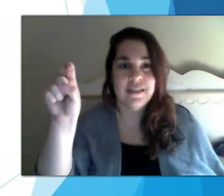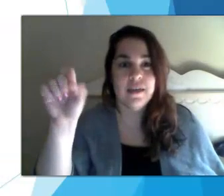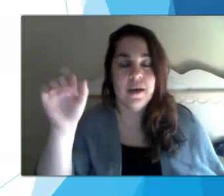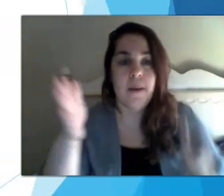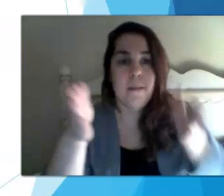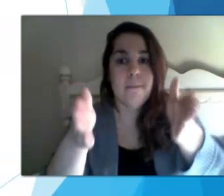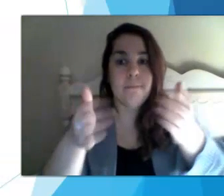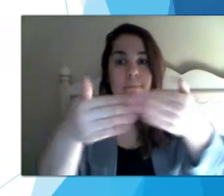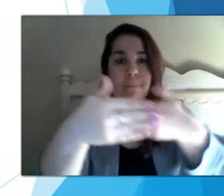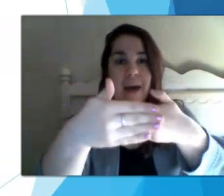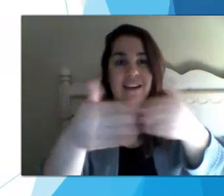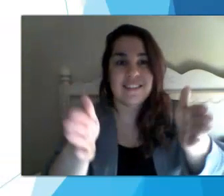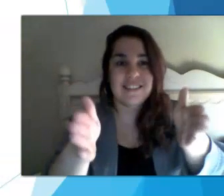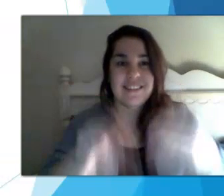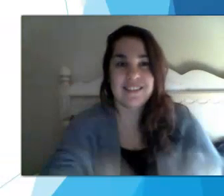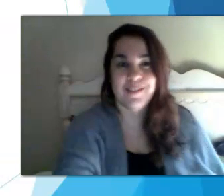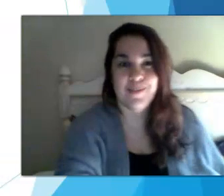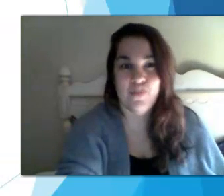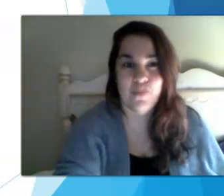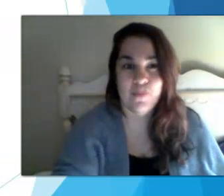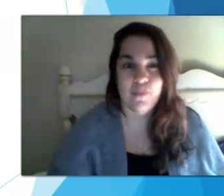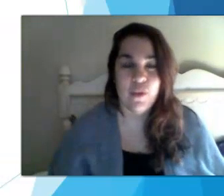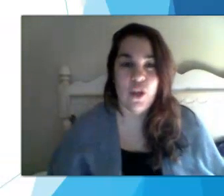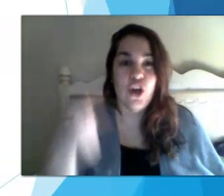Box. Box.